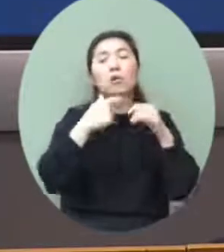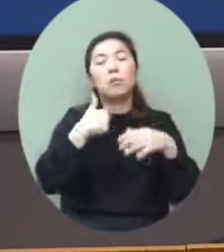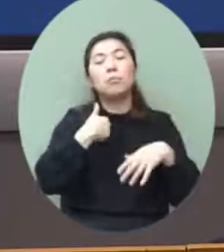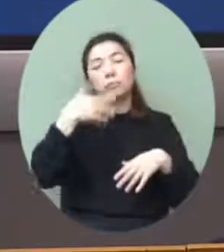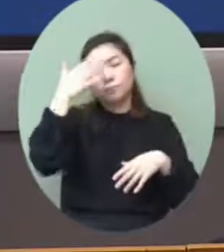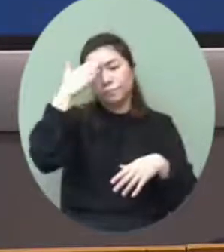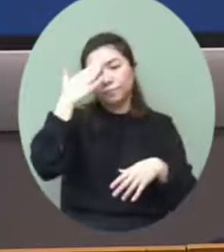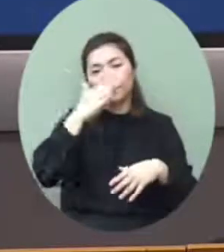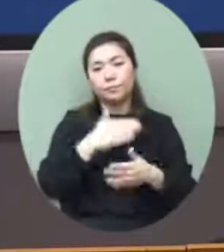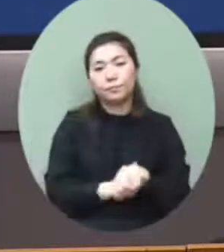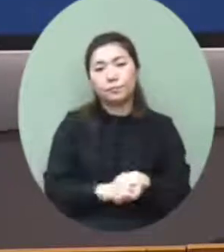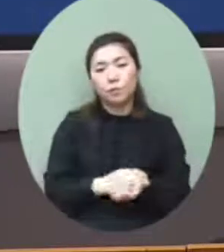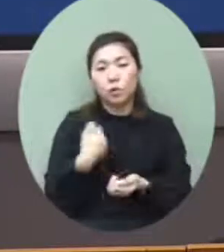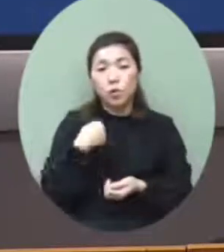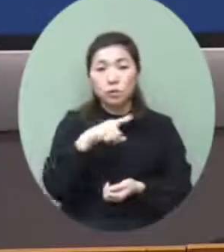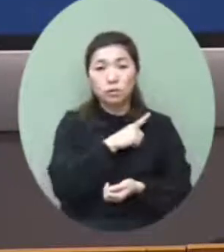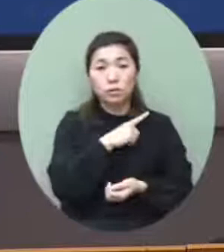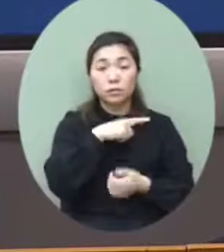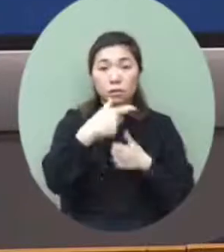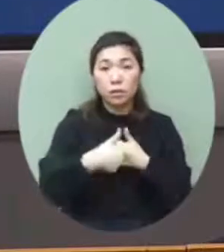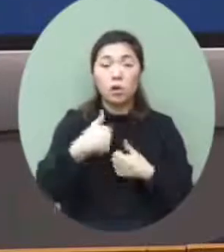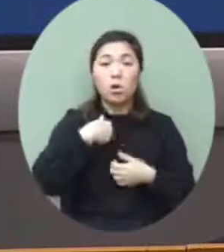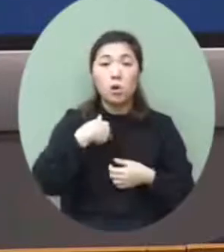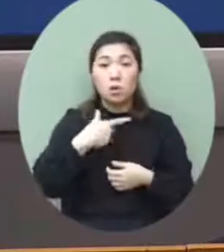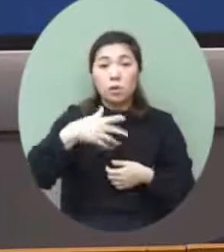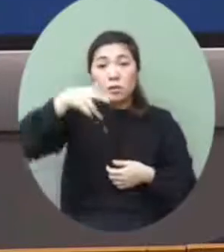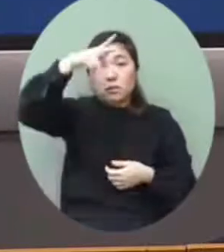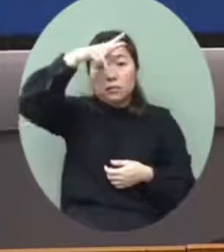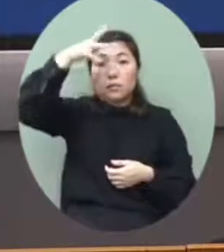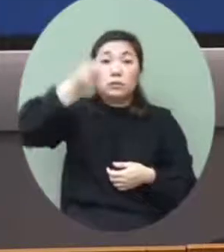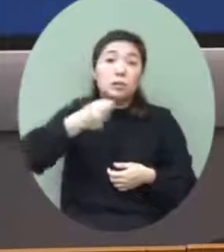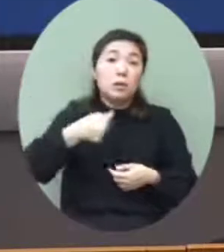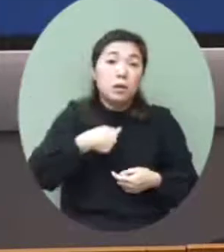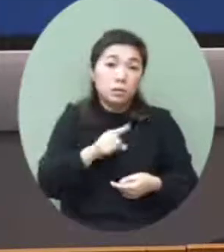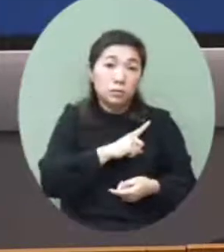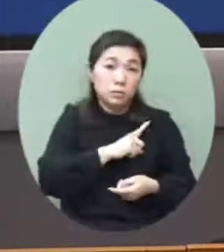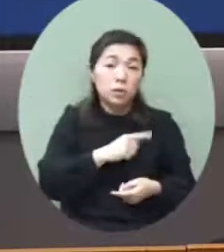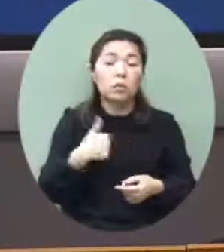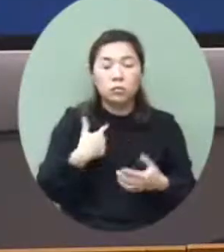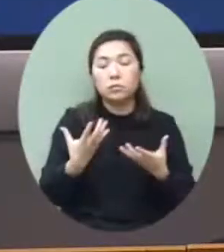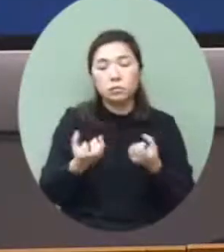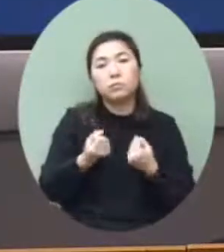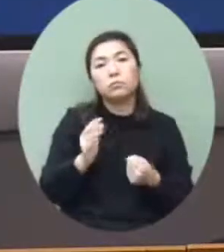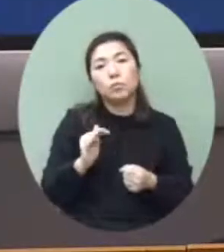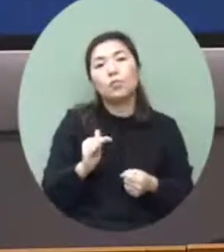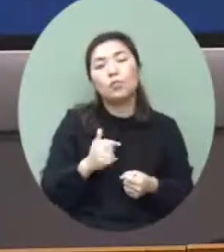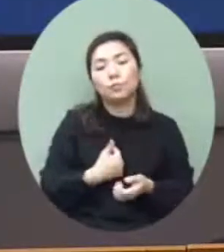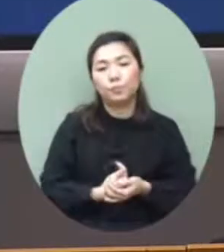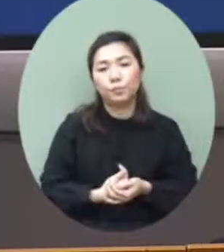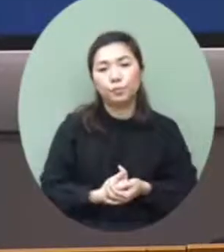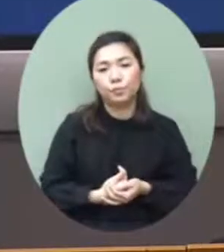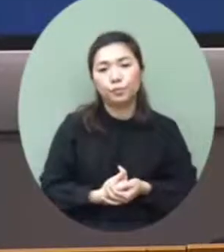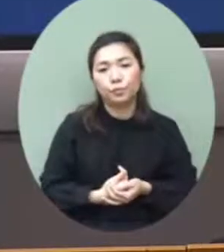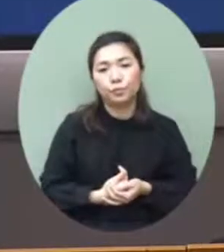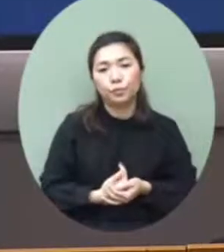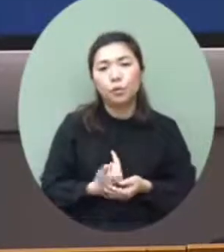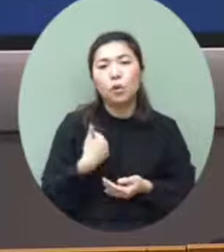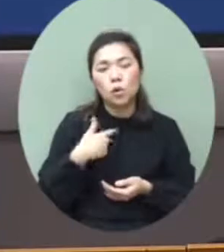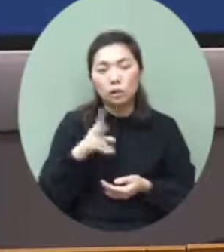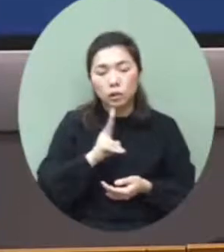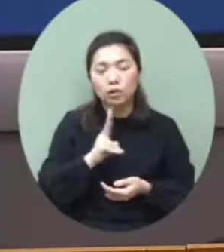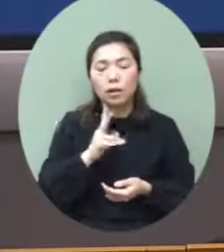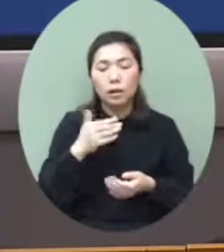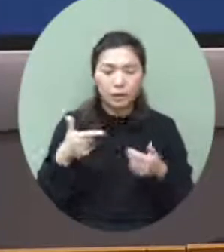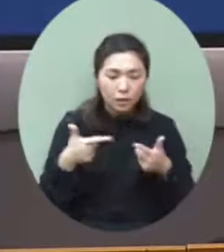I understand criticisms people may have of the SAL government. And as the head of the SAL